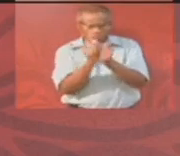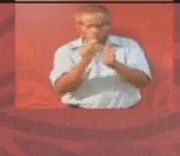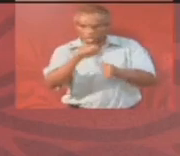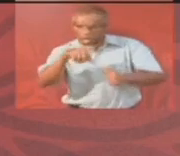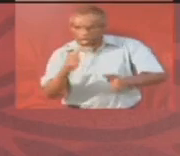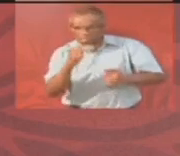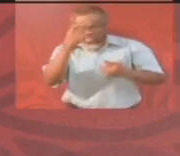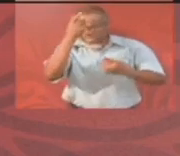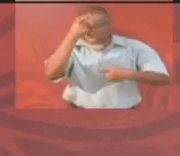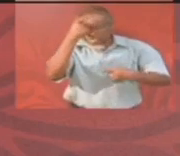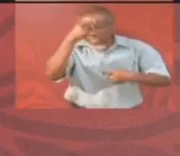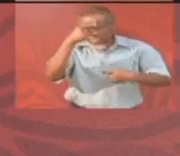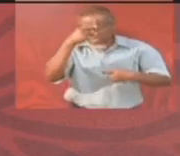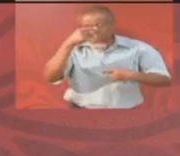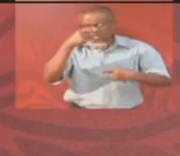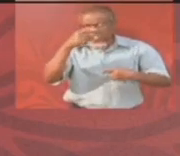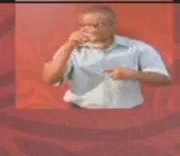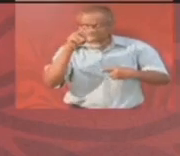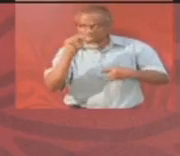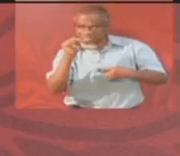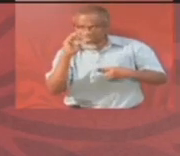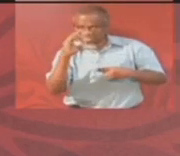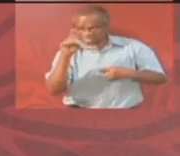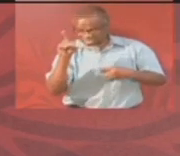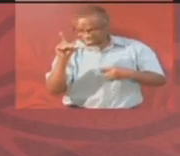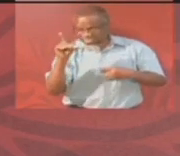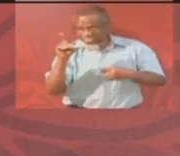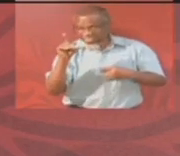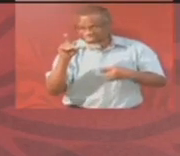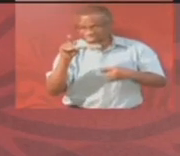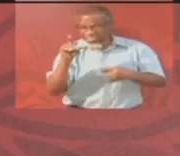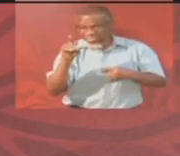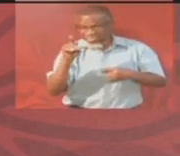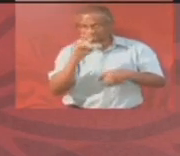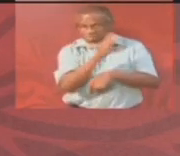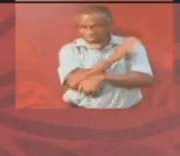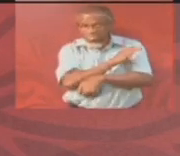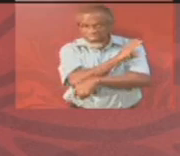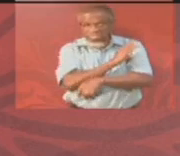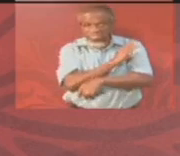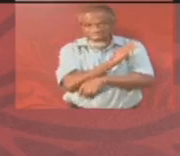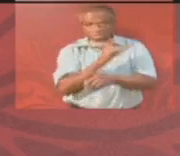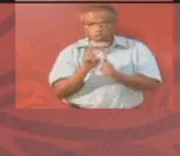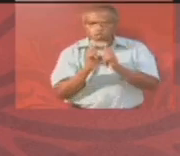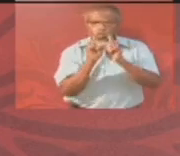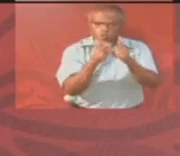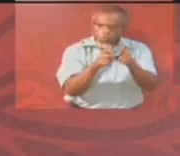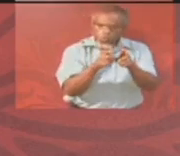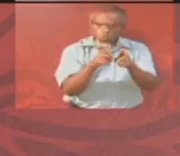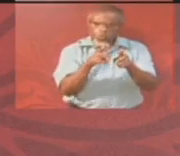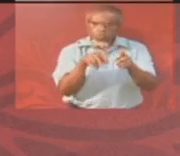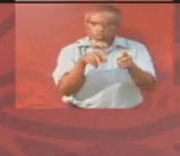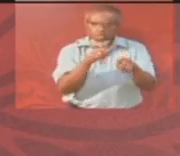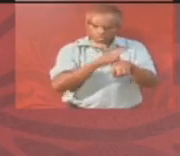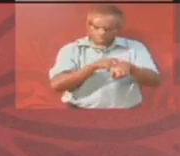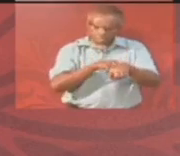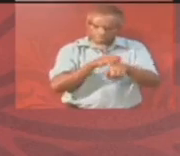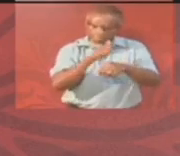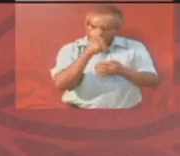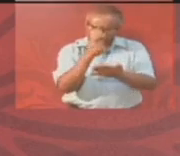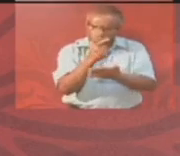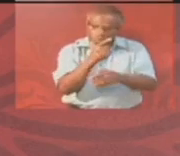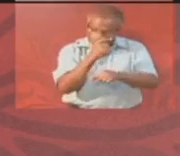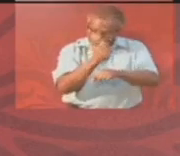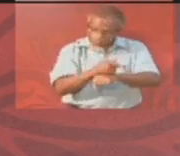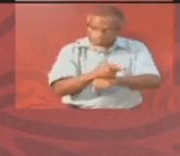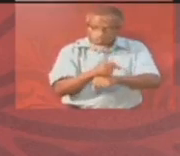received appointments both on their NCD clinic days as well as their non-NCD clinic days to access those vaccines, in addition to